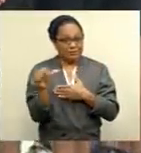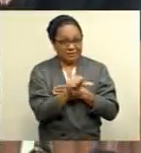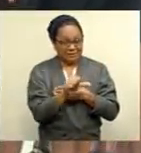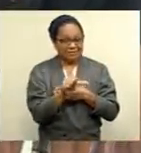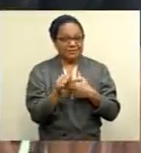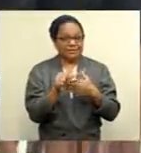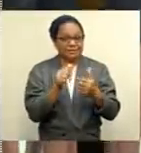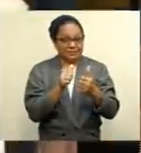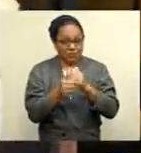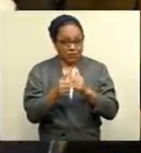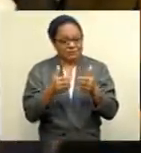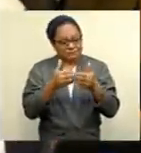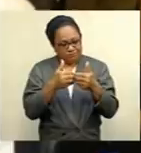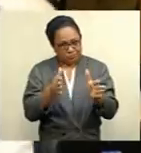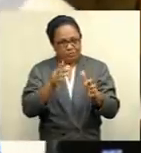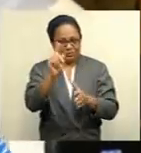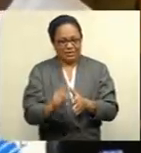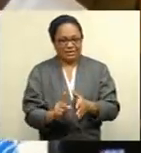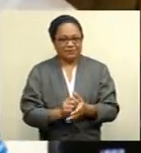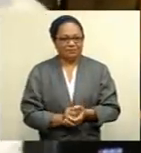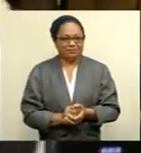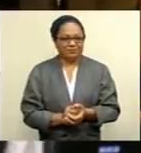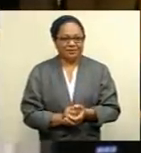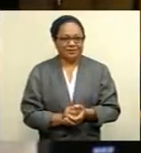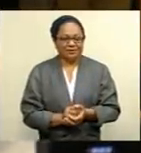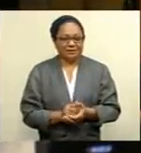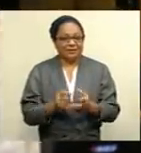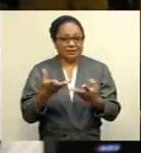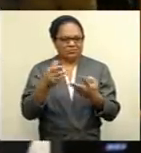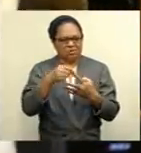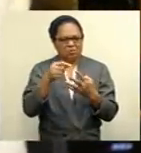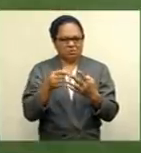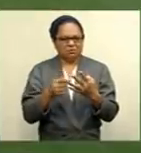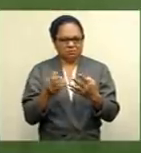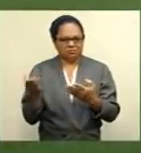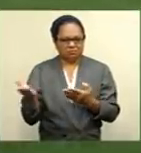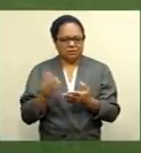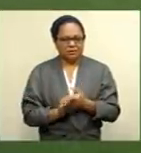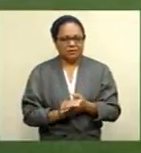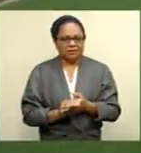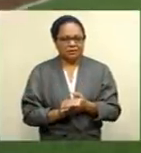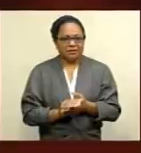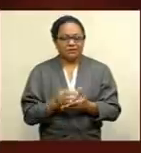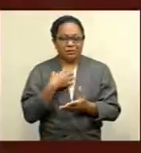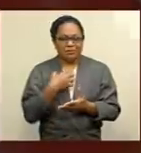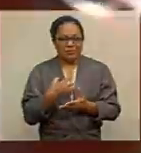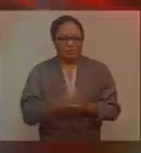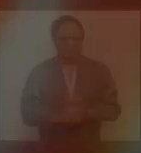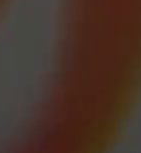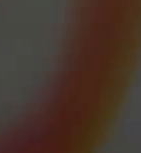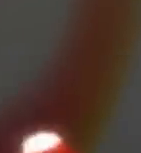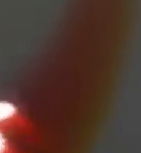launched. And options still open for Fuli. Find out more after the break.